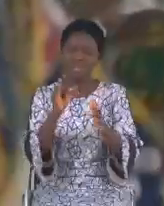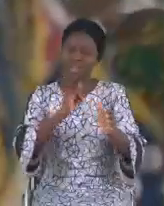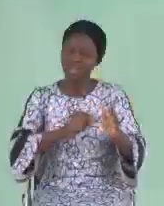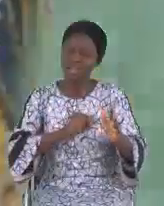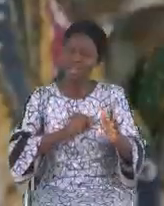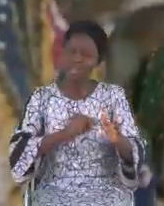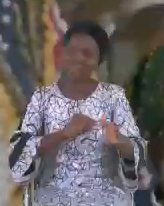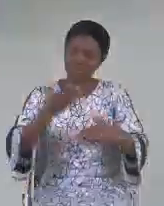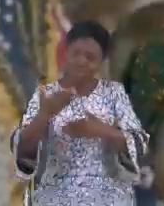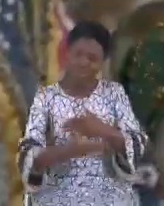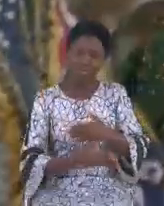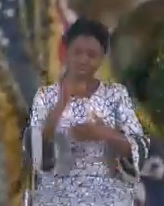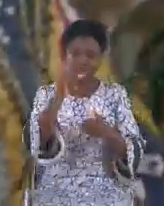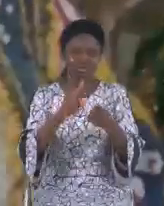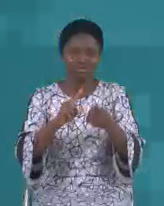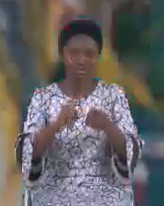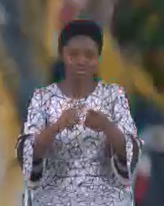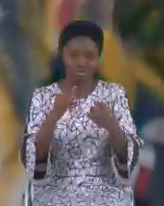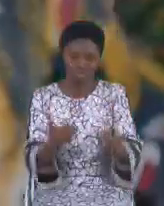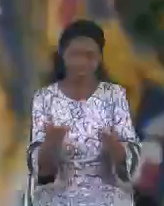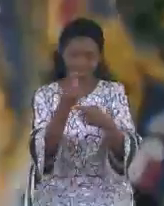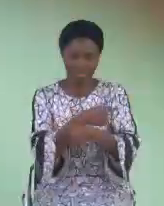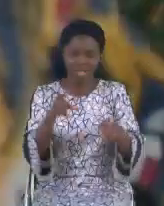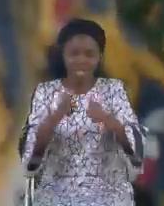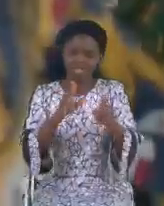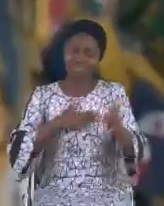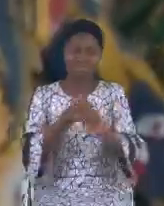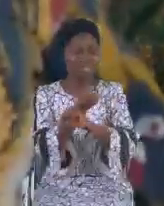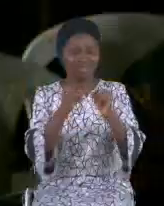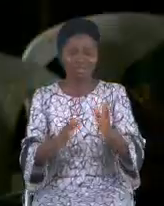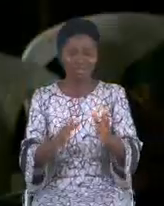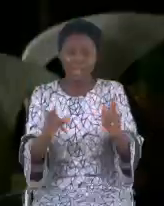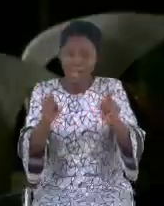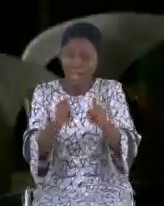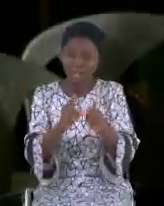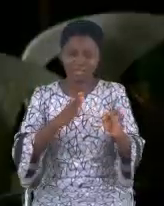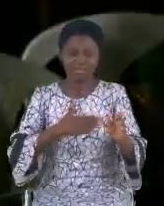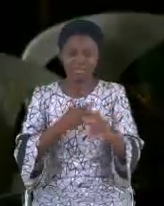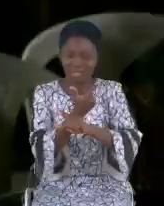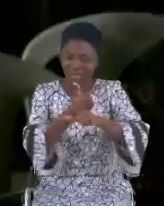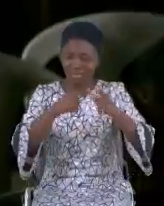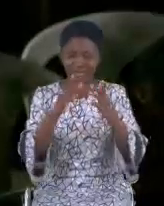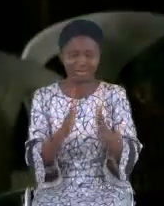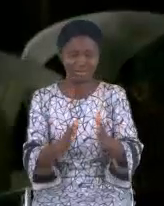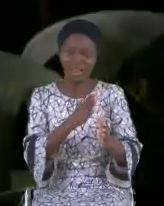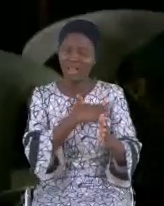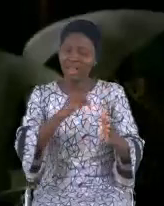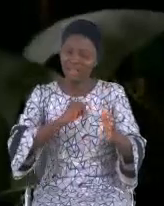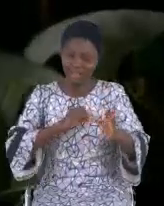Savior. I receive you today as my liberator. And